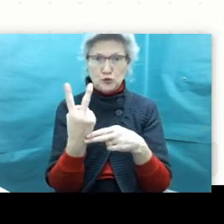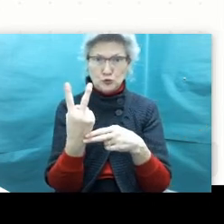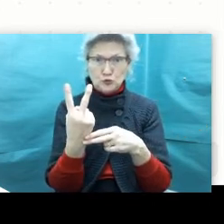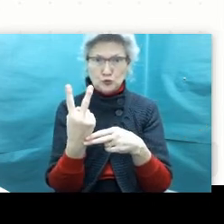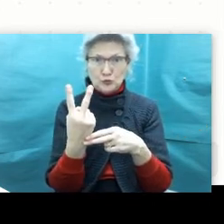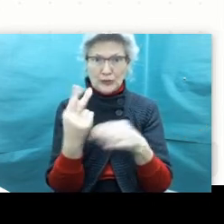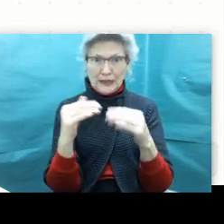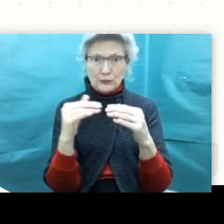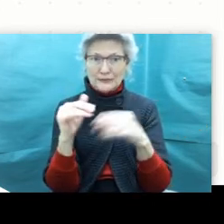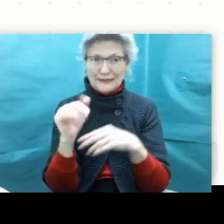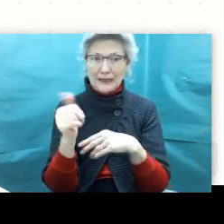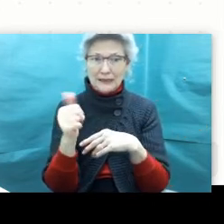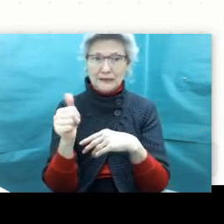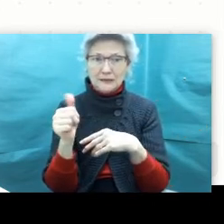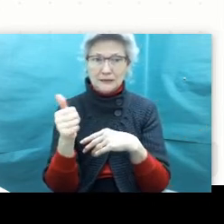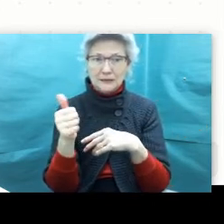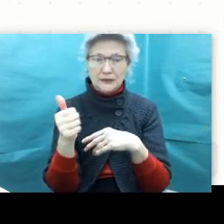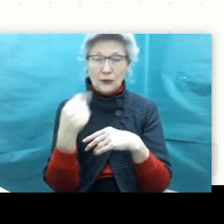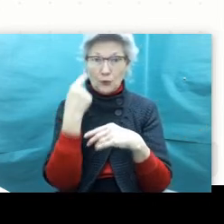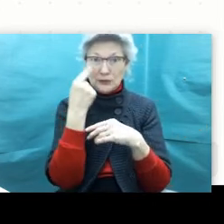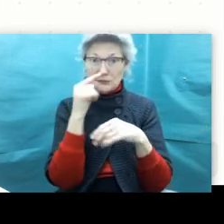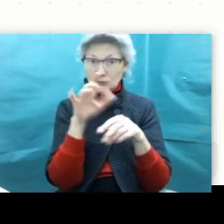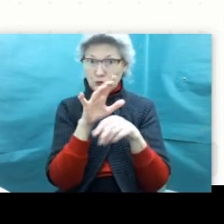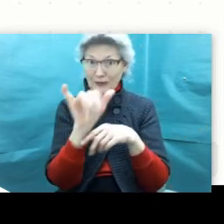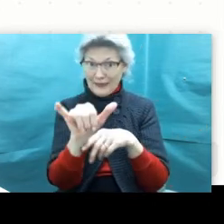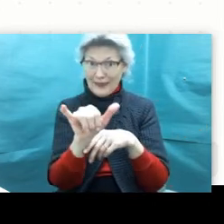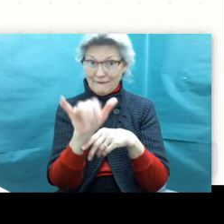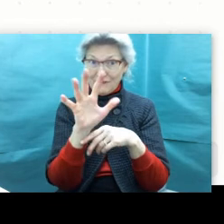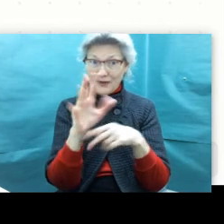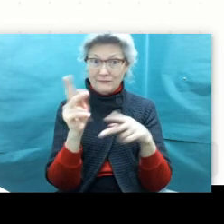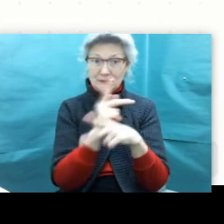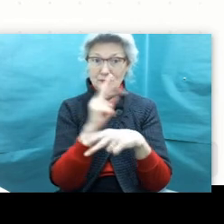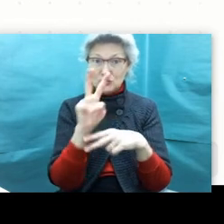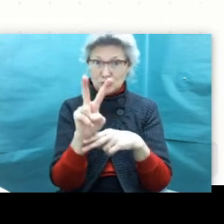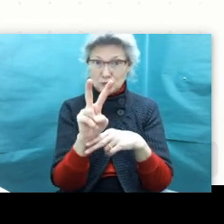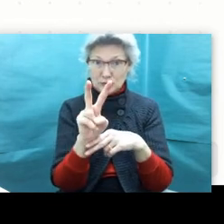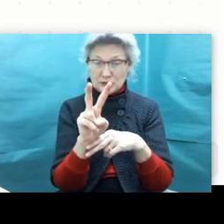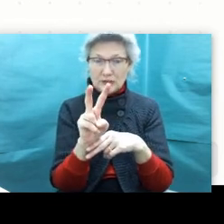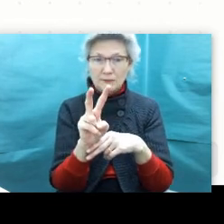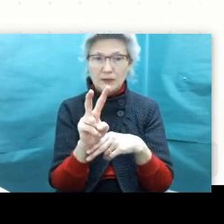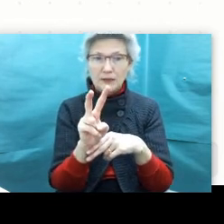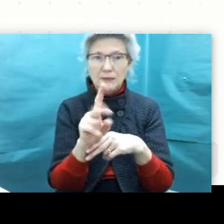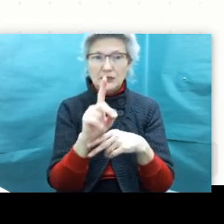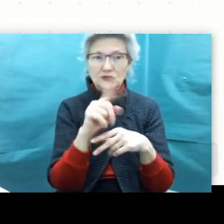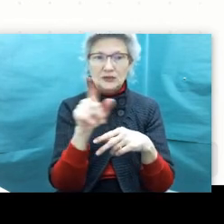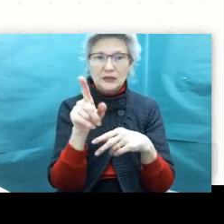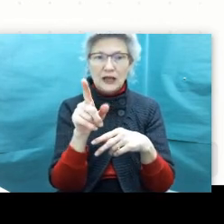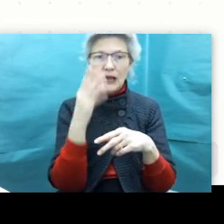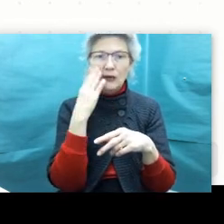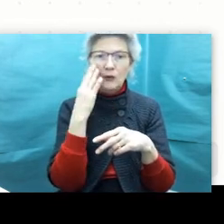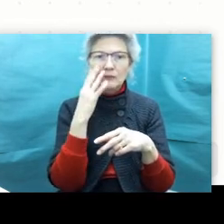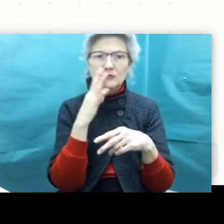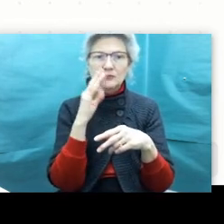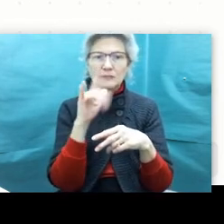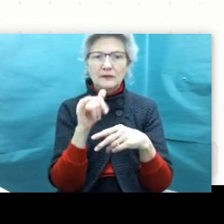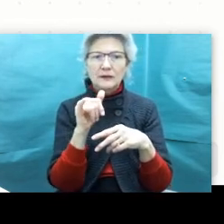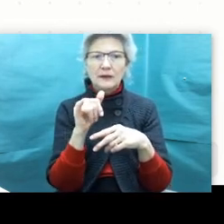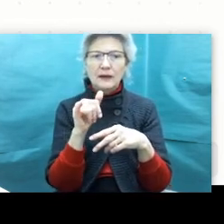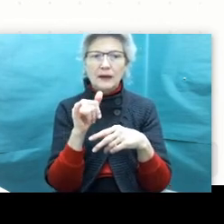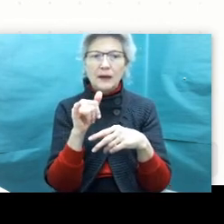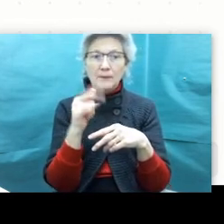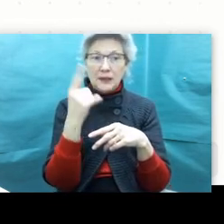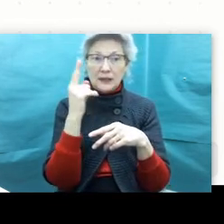2 equals 10. And the reason I'm doing 5 times 2 is, I'm just going to put a check mark and I'm knowing that's what I'm talking about here,